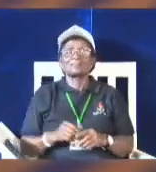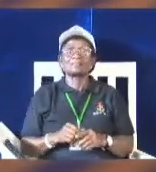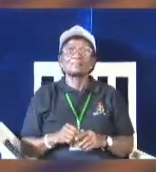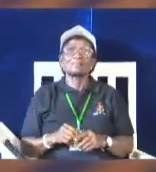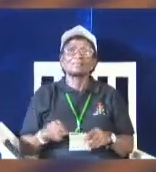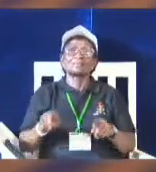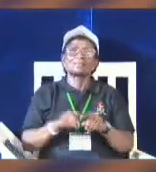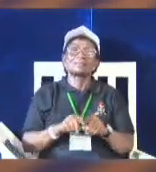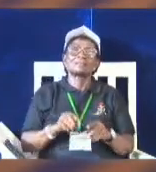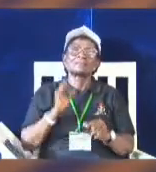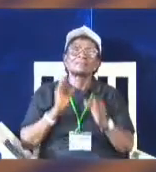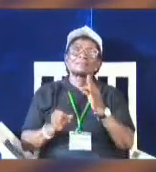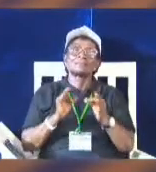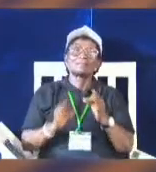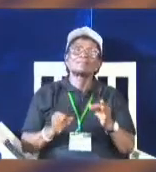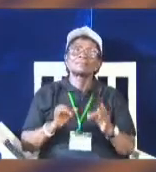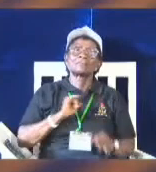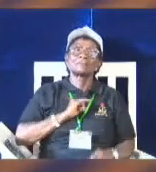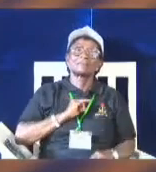So if I